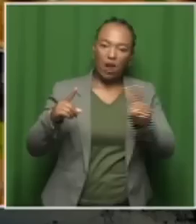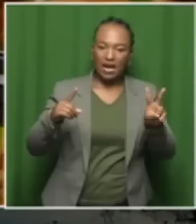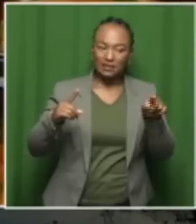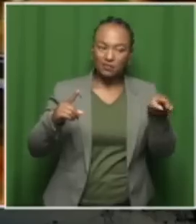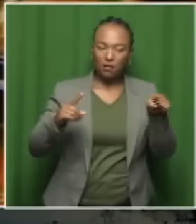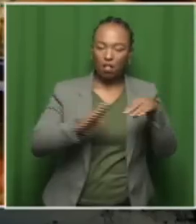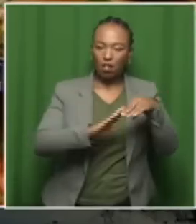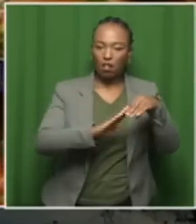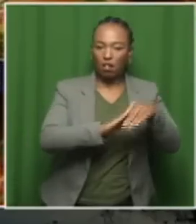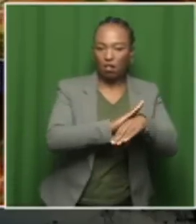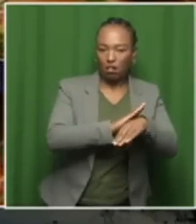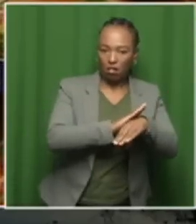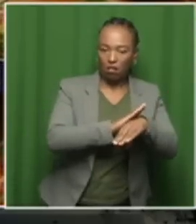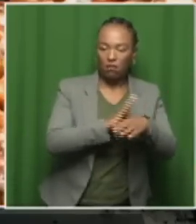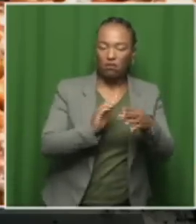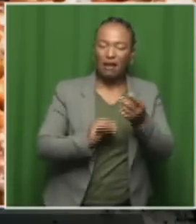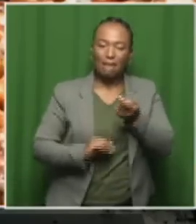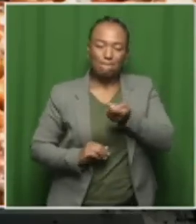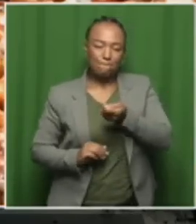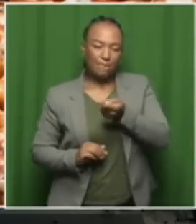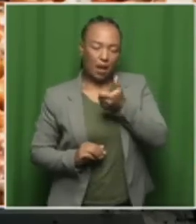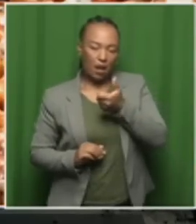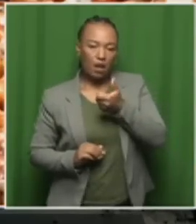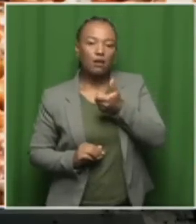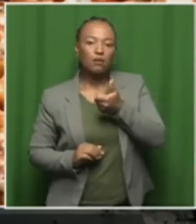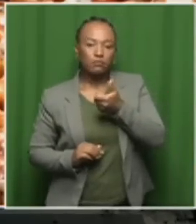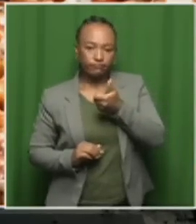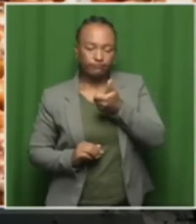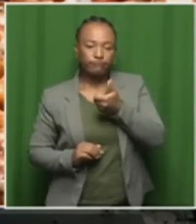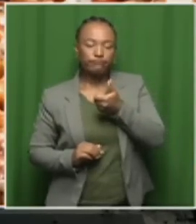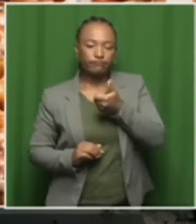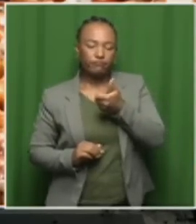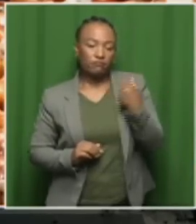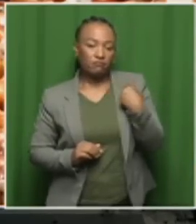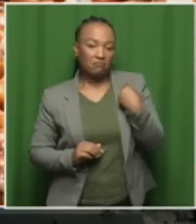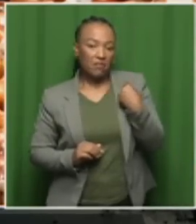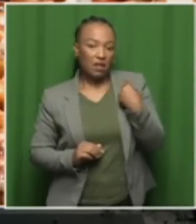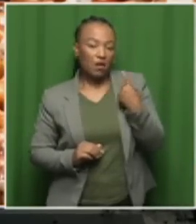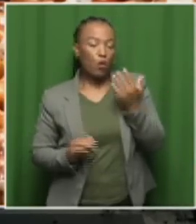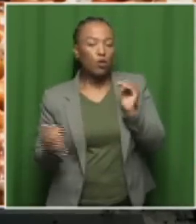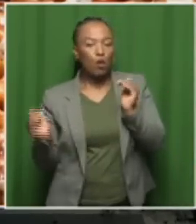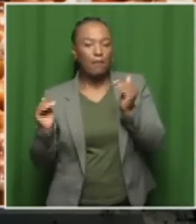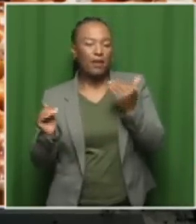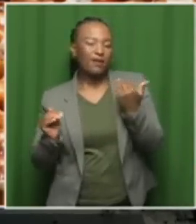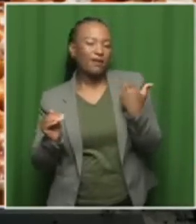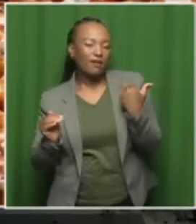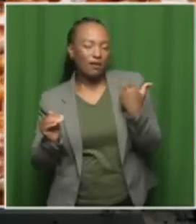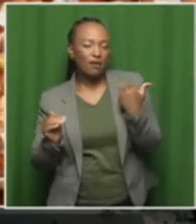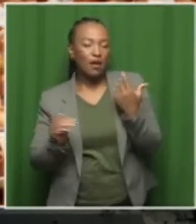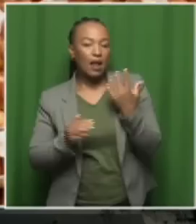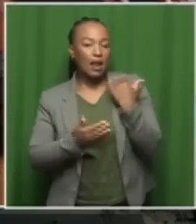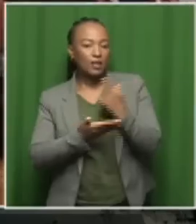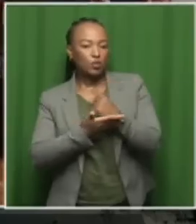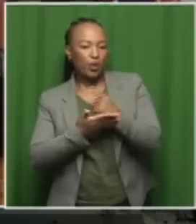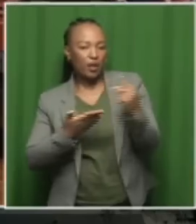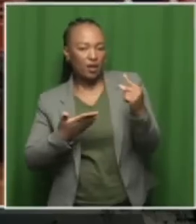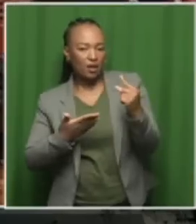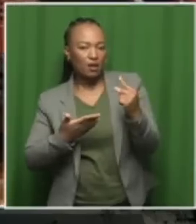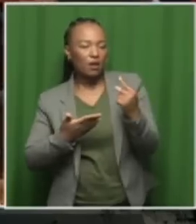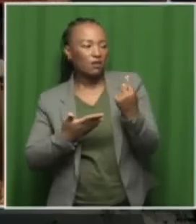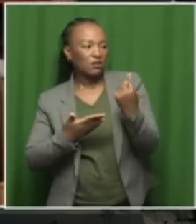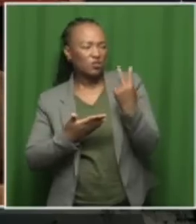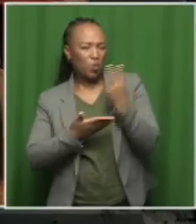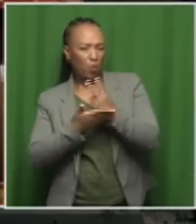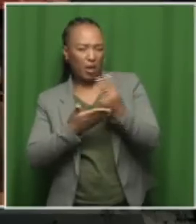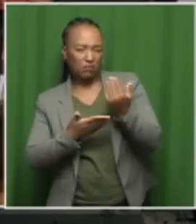was quite minor compared with the depreciation that we have since had in the last week or two, which means